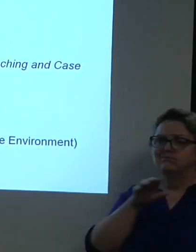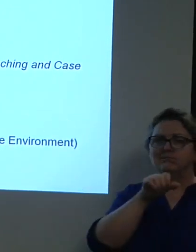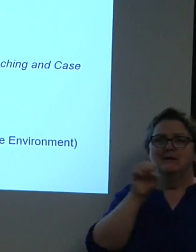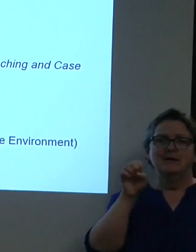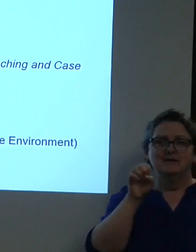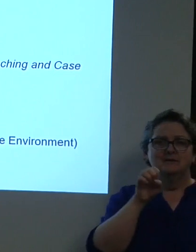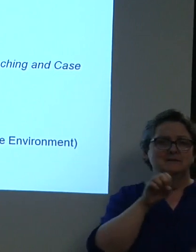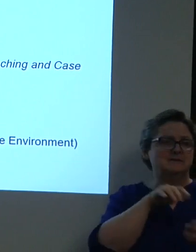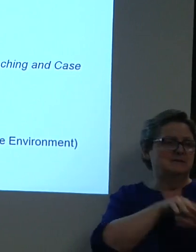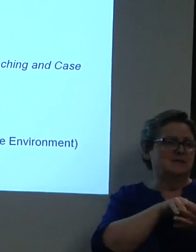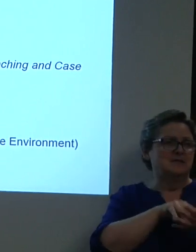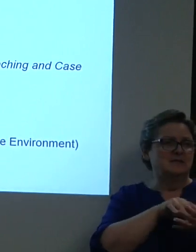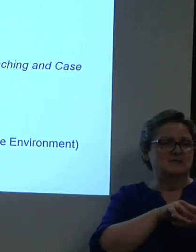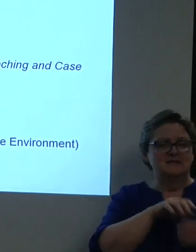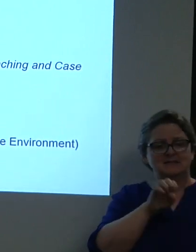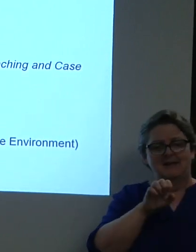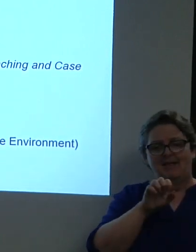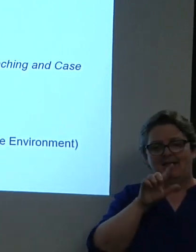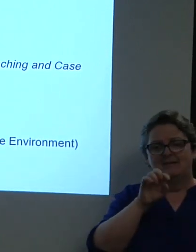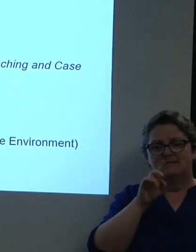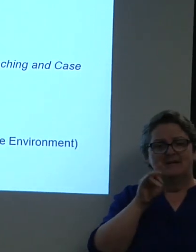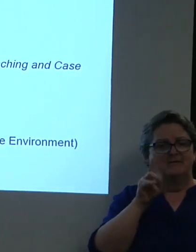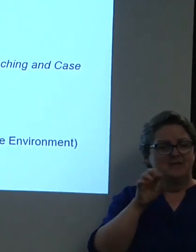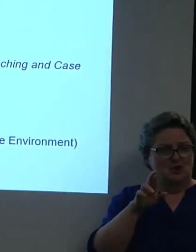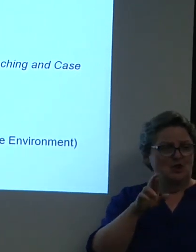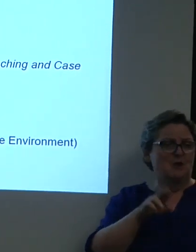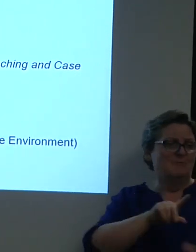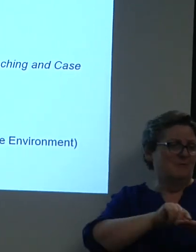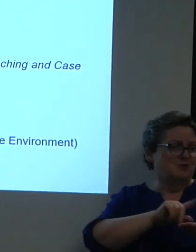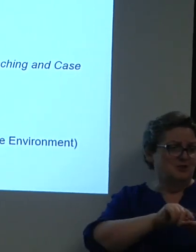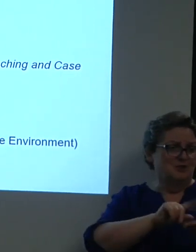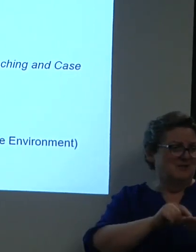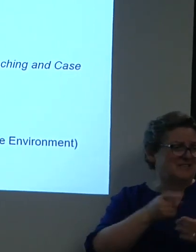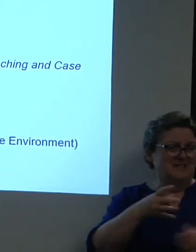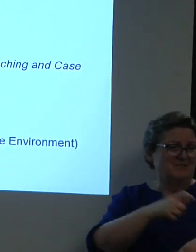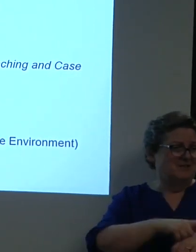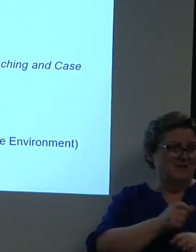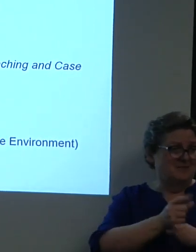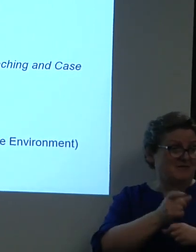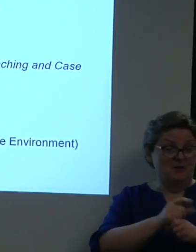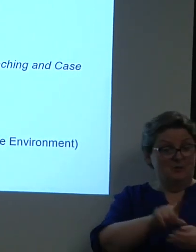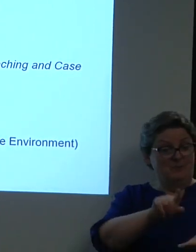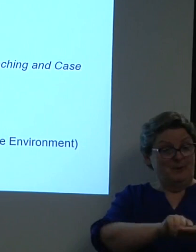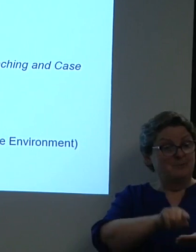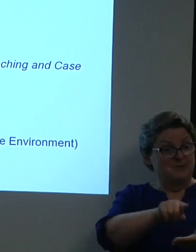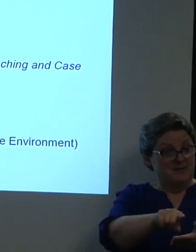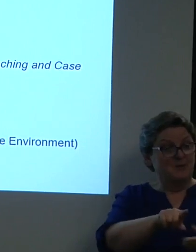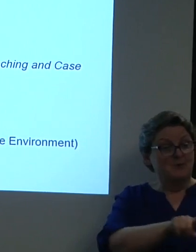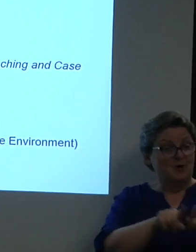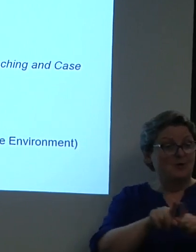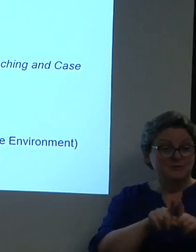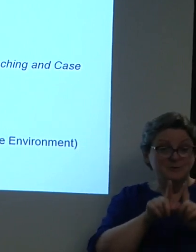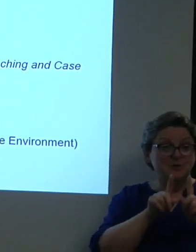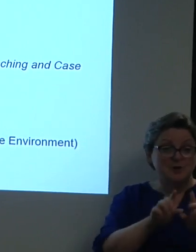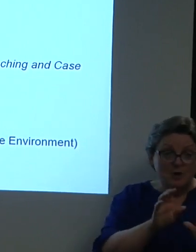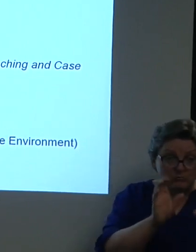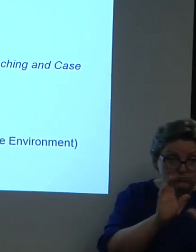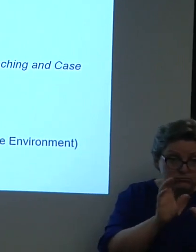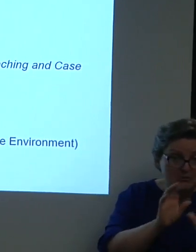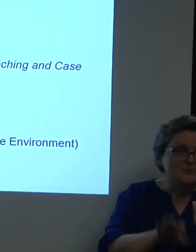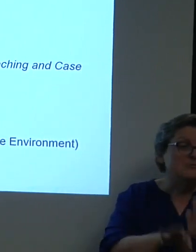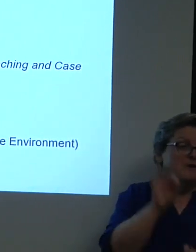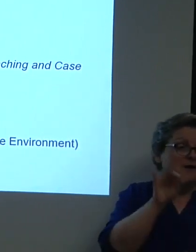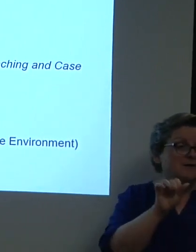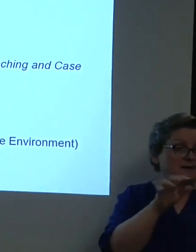Elsevier published, right? Comes out multiple times a year. So you can publish there, but you can also go there to retrieve